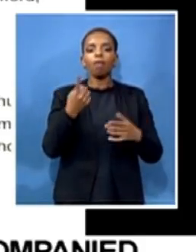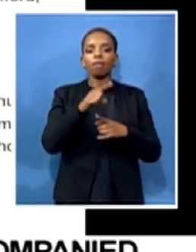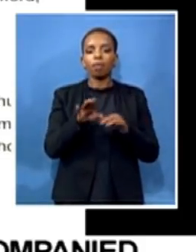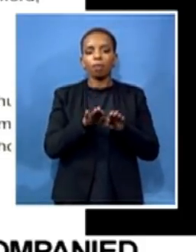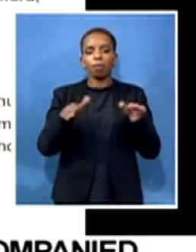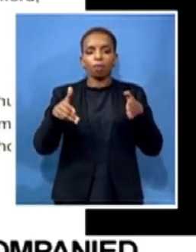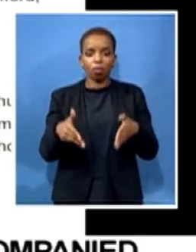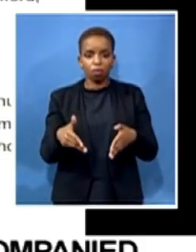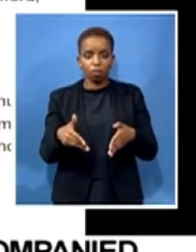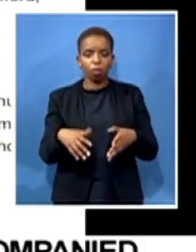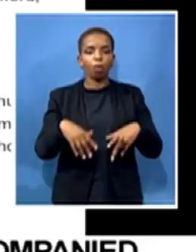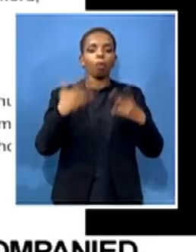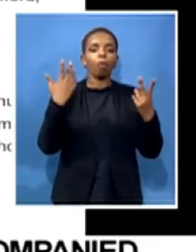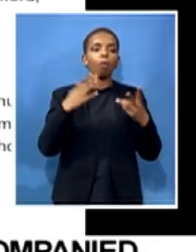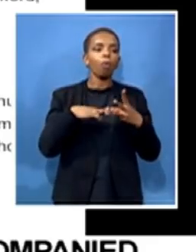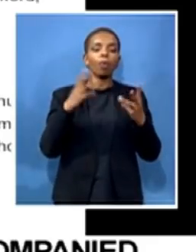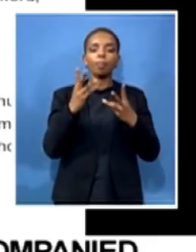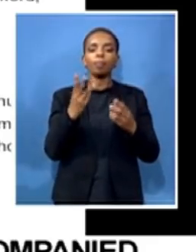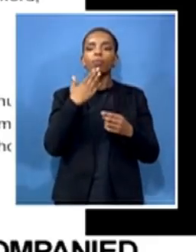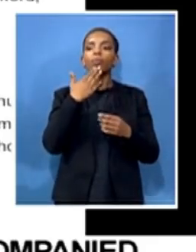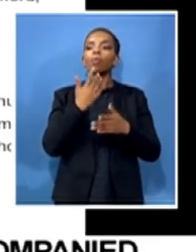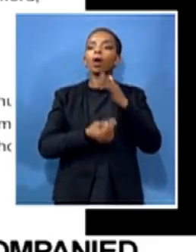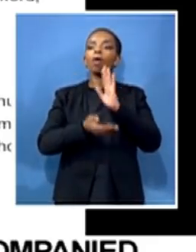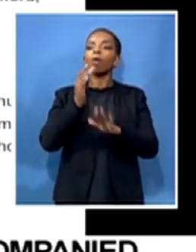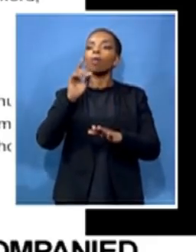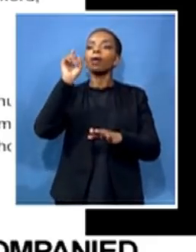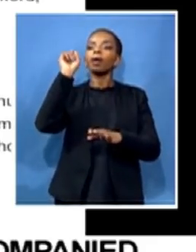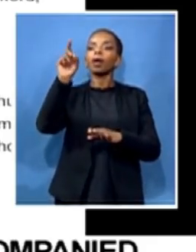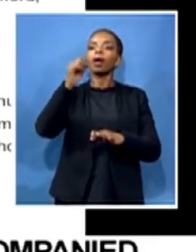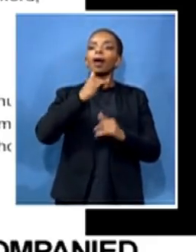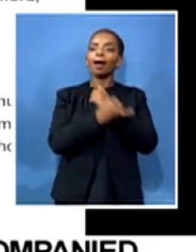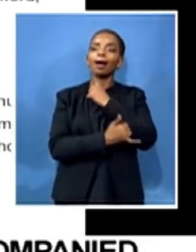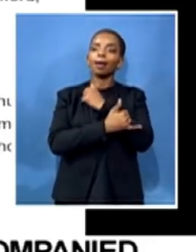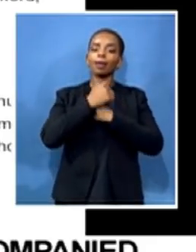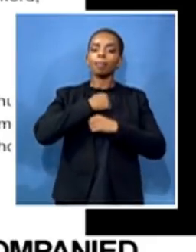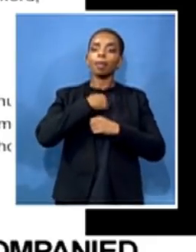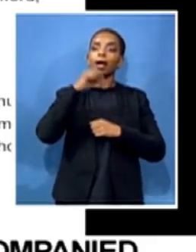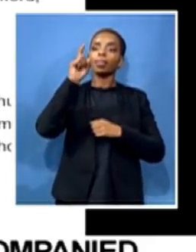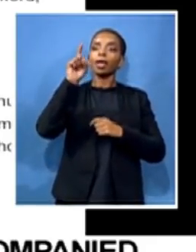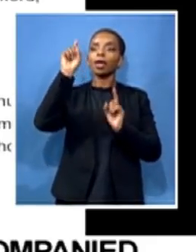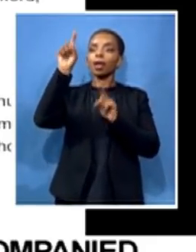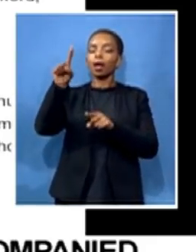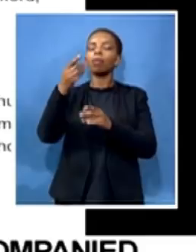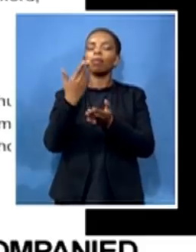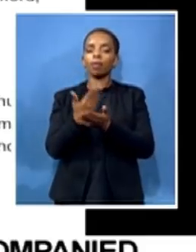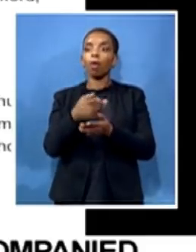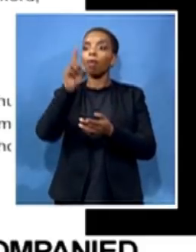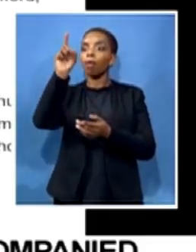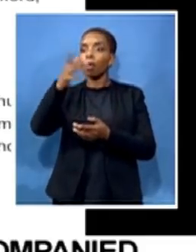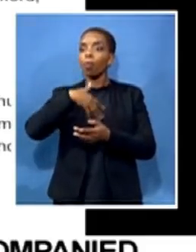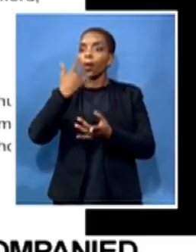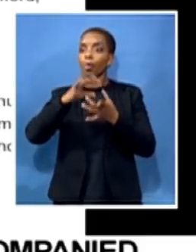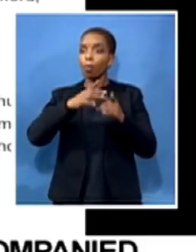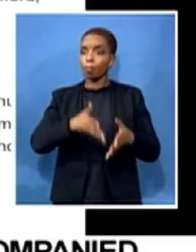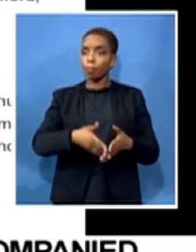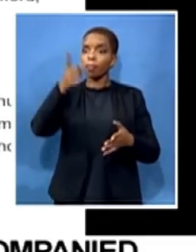South Africans who are coming back home. And there are challenges also with litigation.